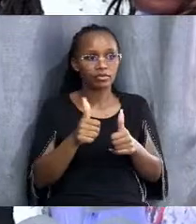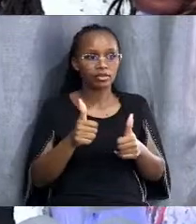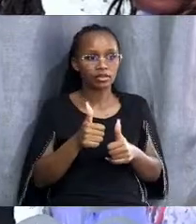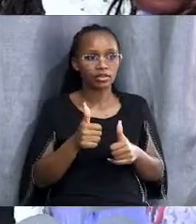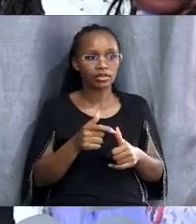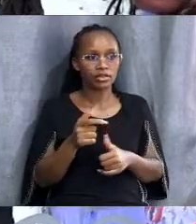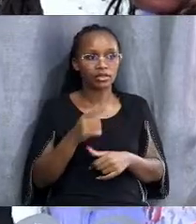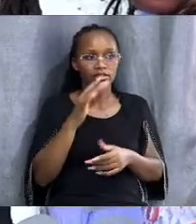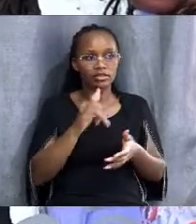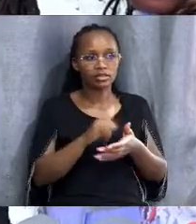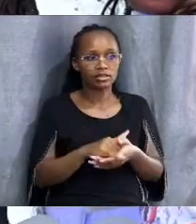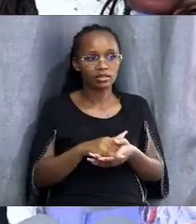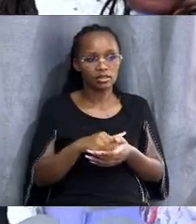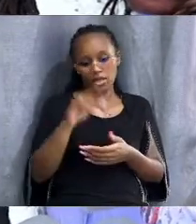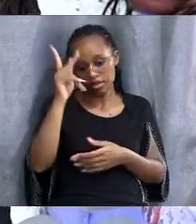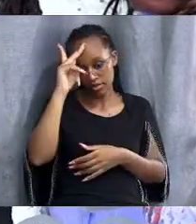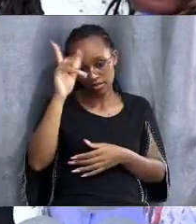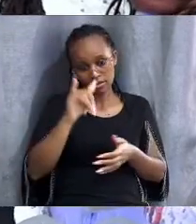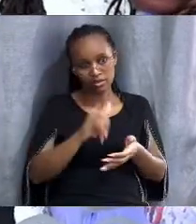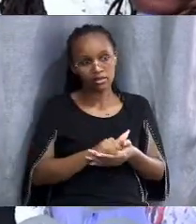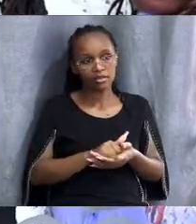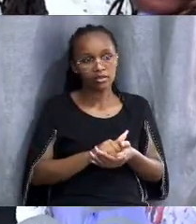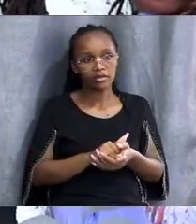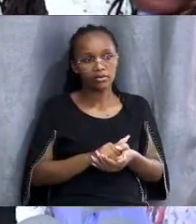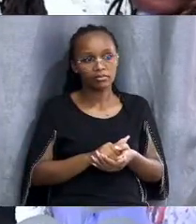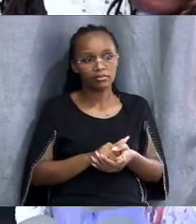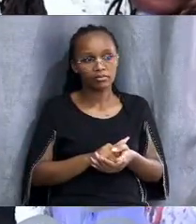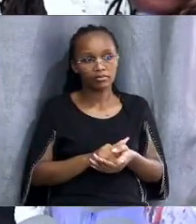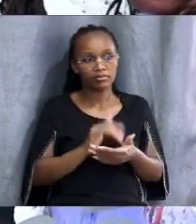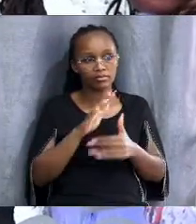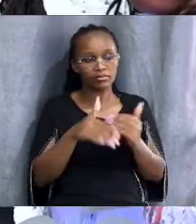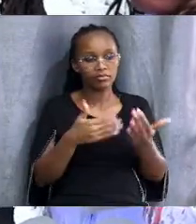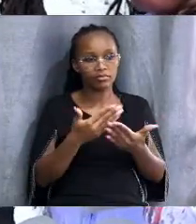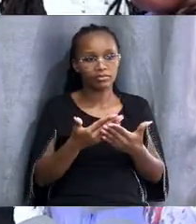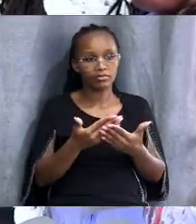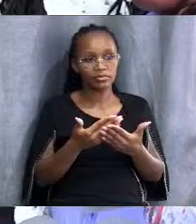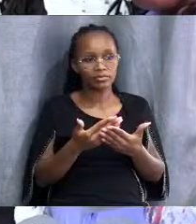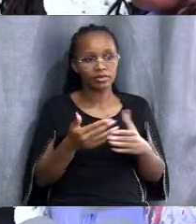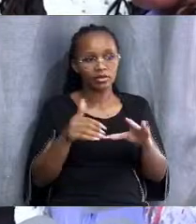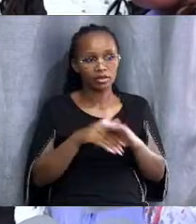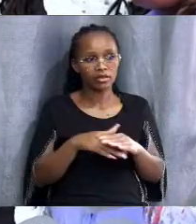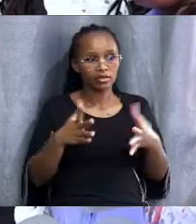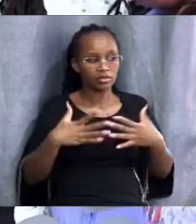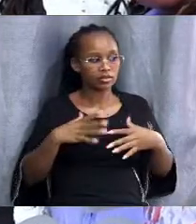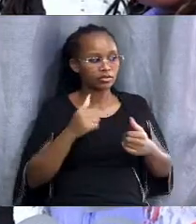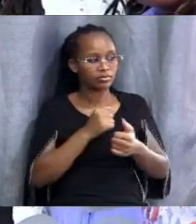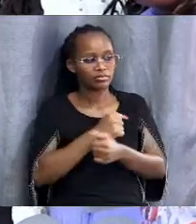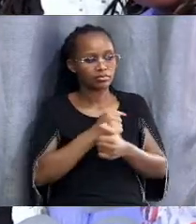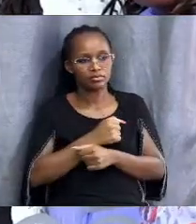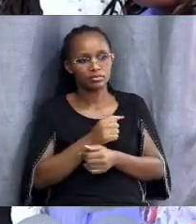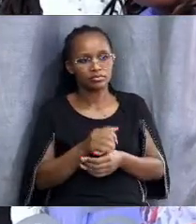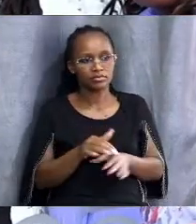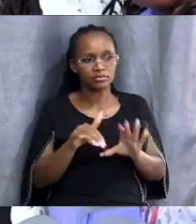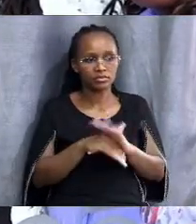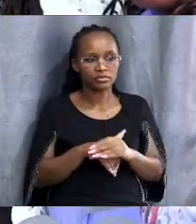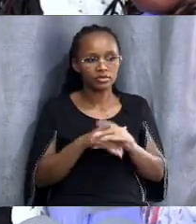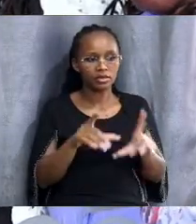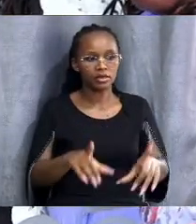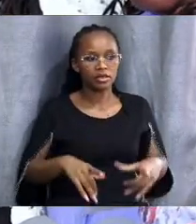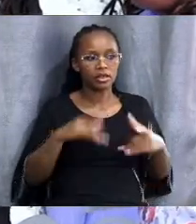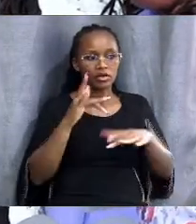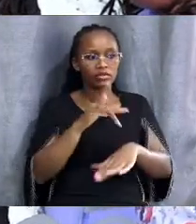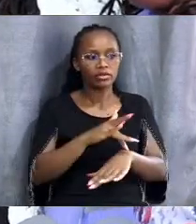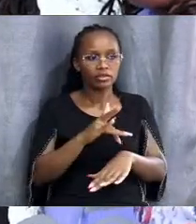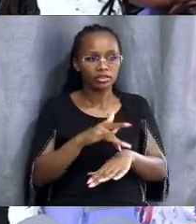take solace in the knowledge that your spirit lives on, in the people you loved, in the lives you